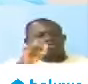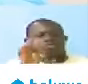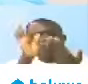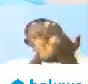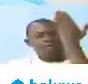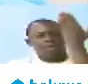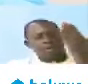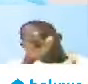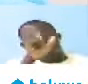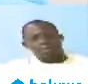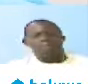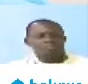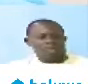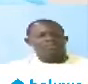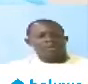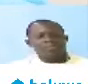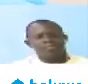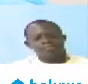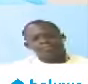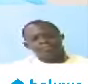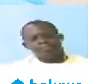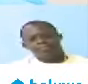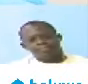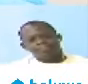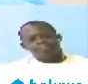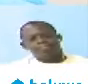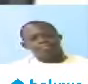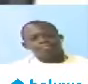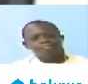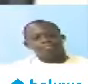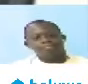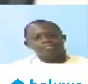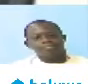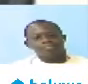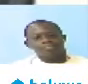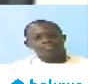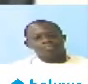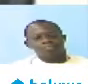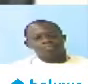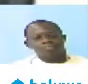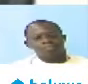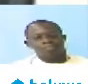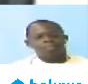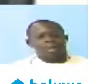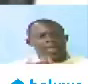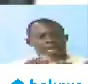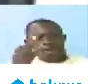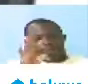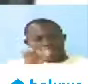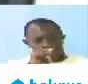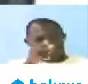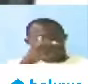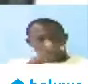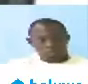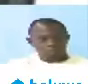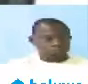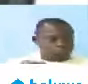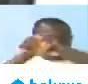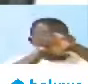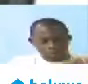were foreigners. Proceed. And then sai ni samba wo be so nyindo. If they take you to that